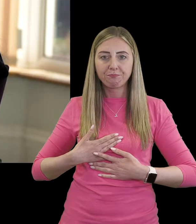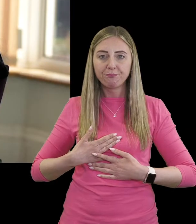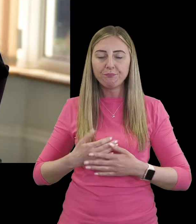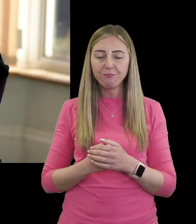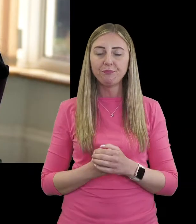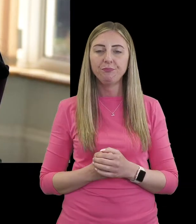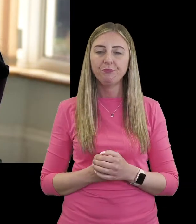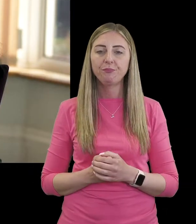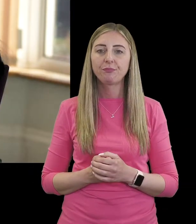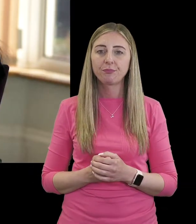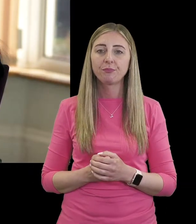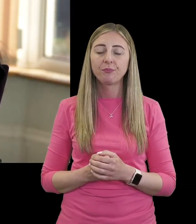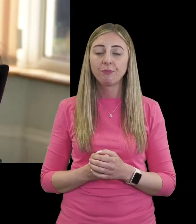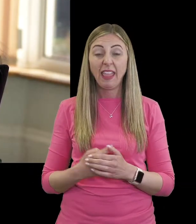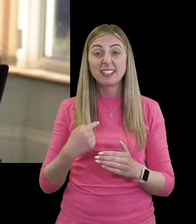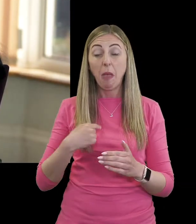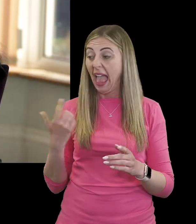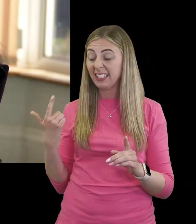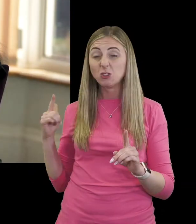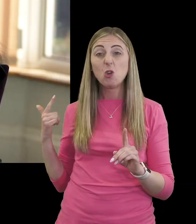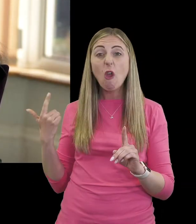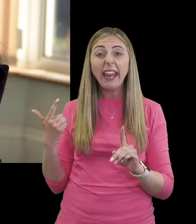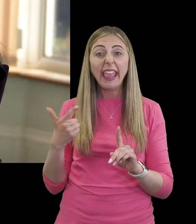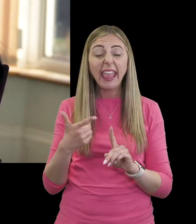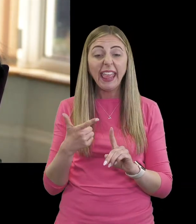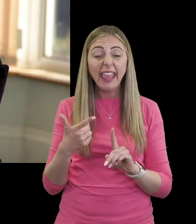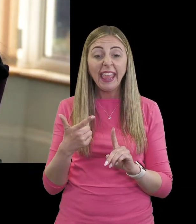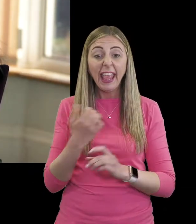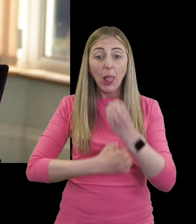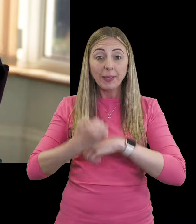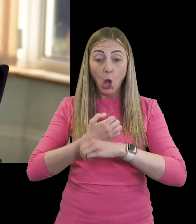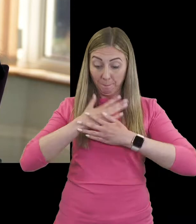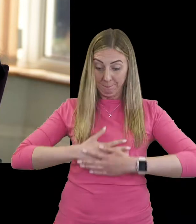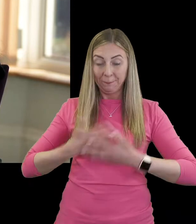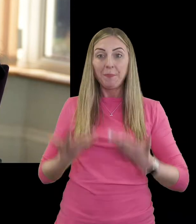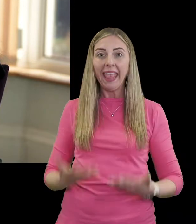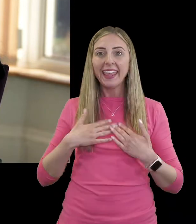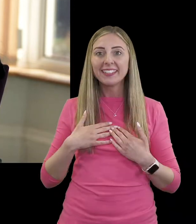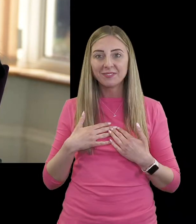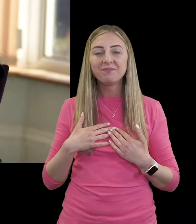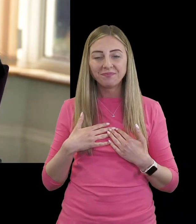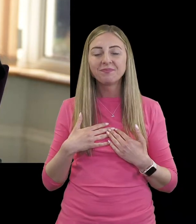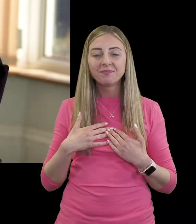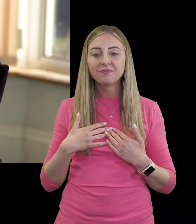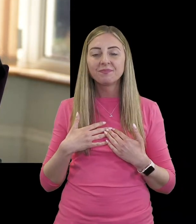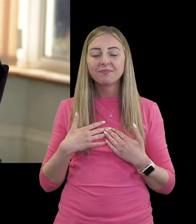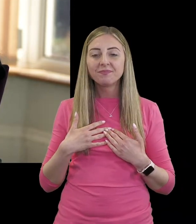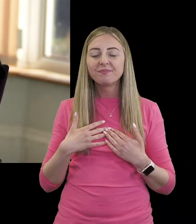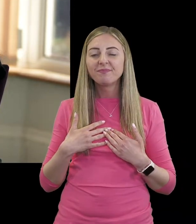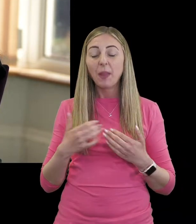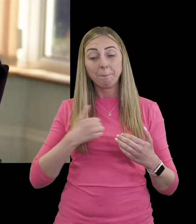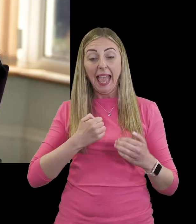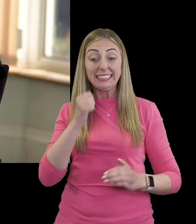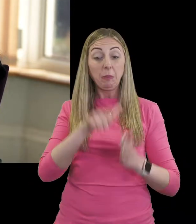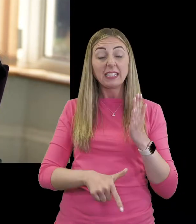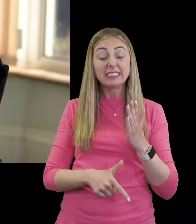And I suppose that's the journey of who I am and sort of that part of my disability and